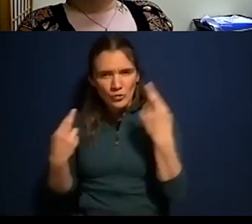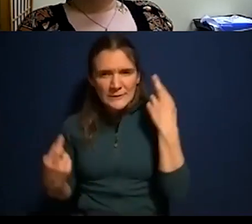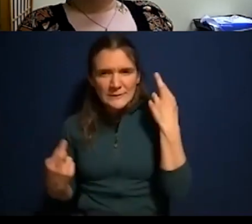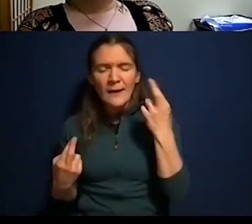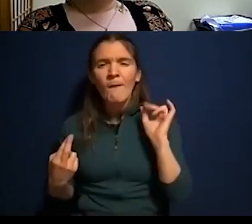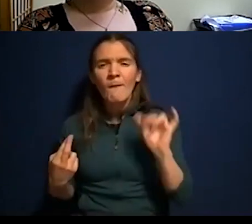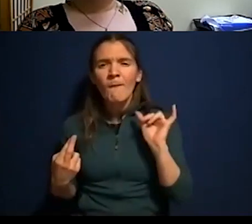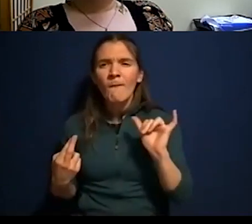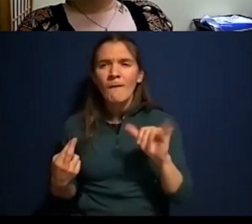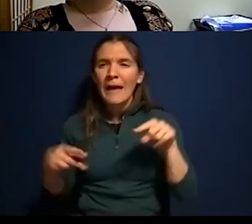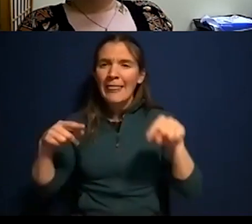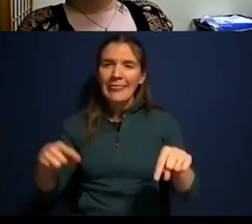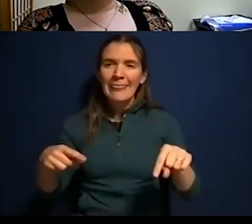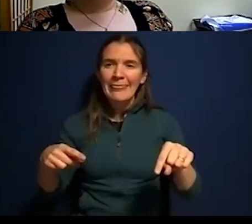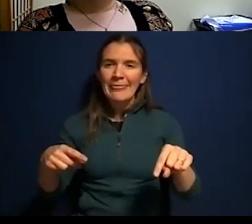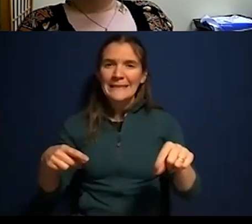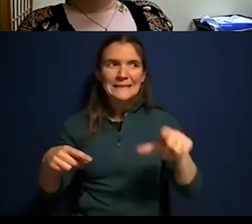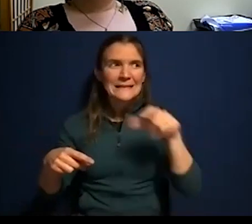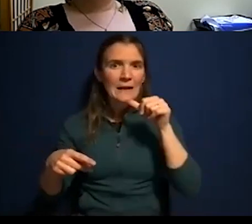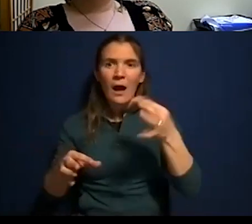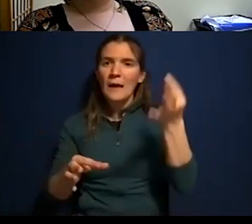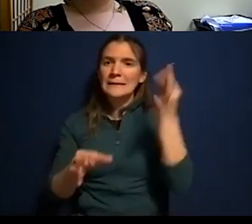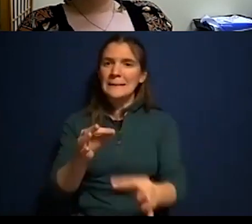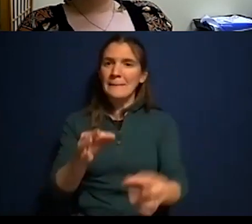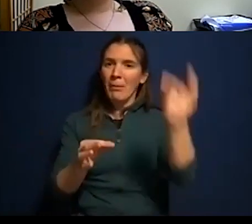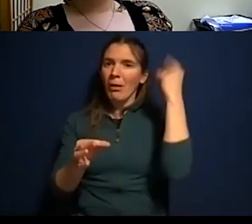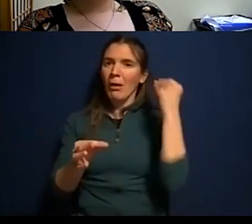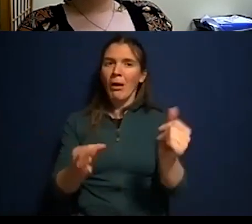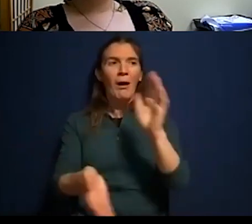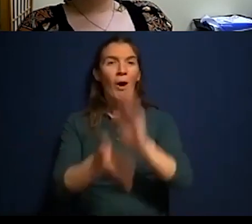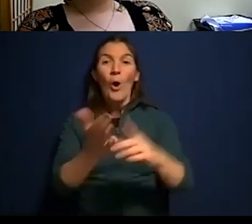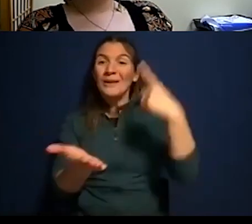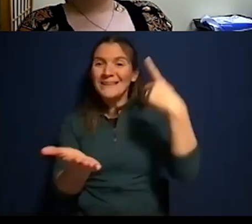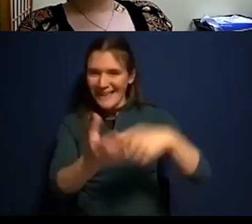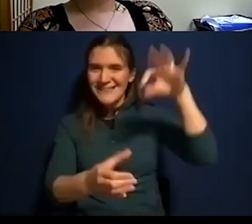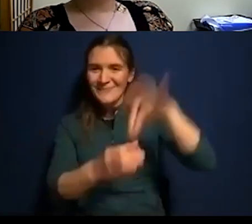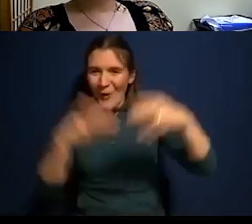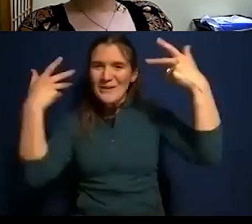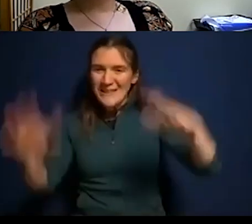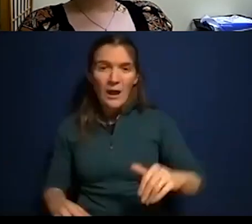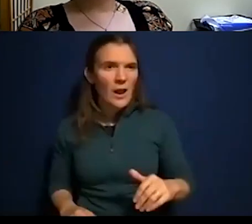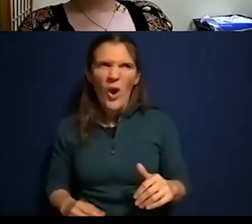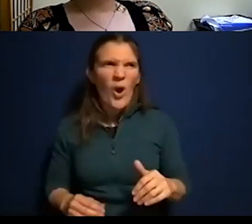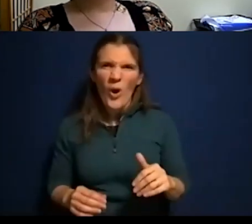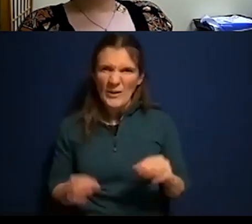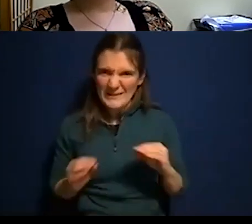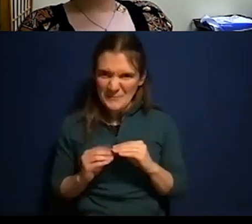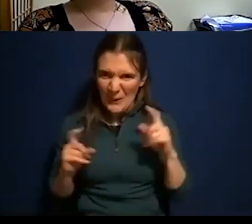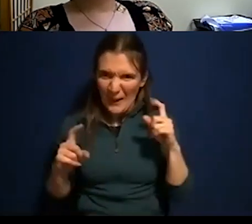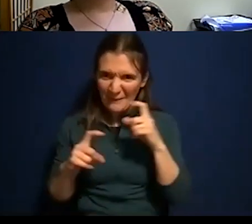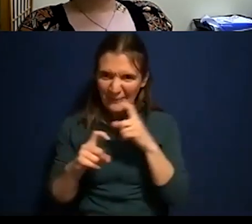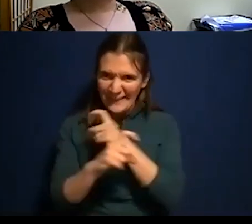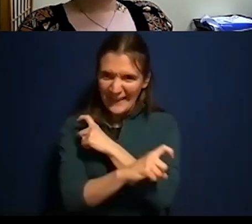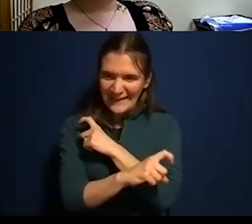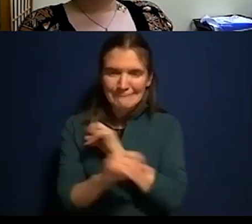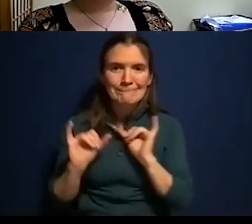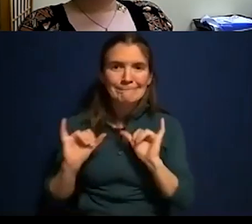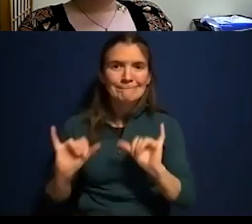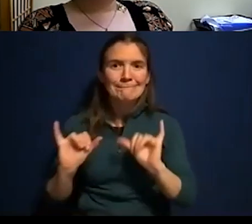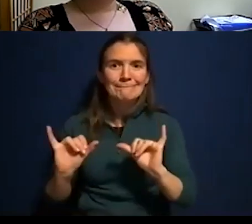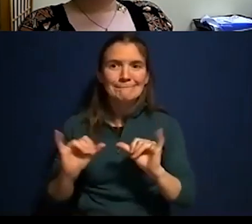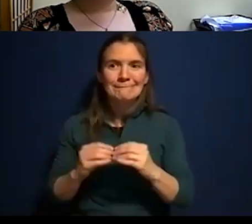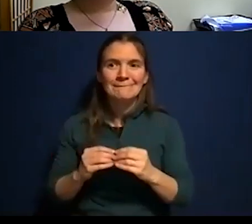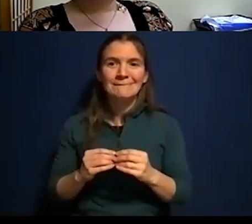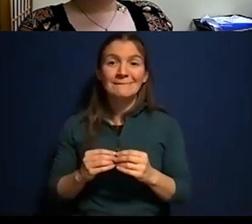that this is not the slam dunk that I thought it was going to be. It's more complicated, and you